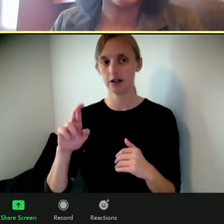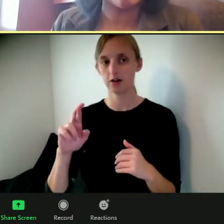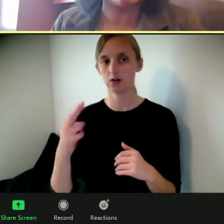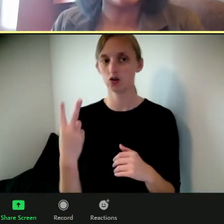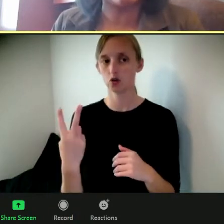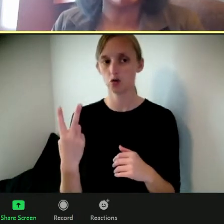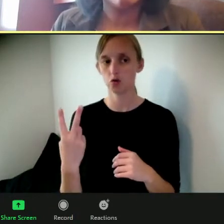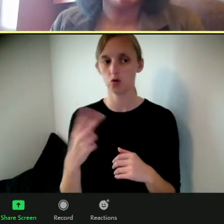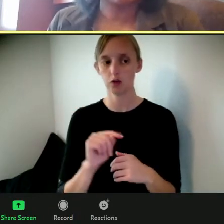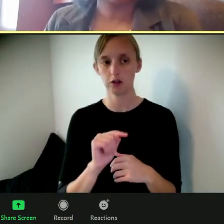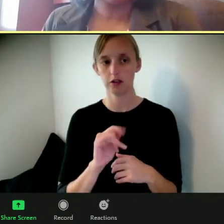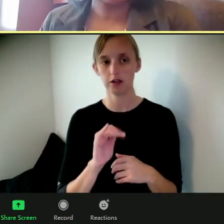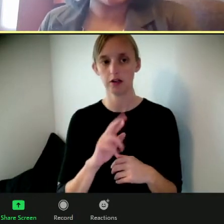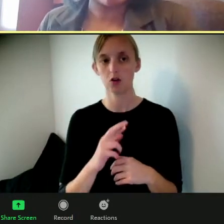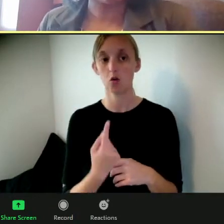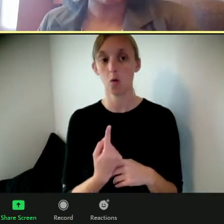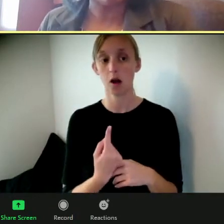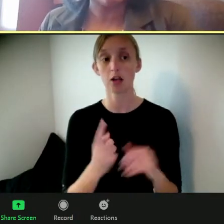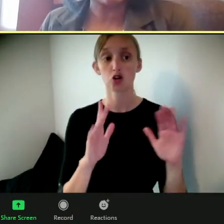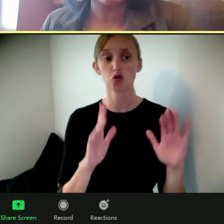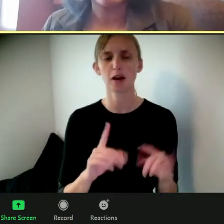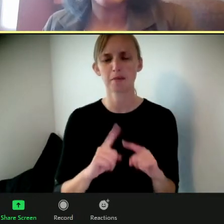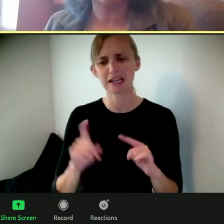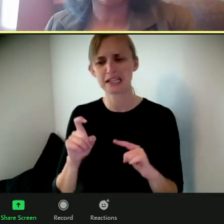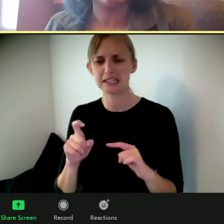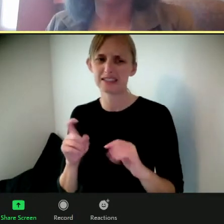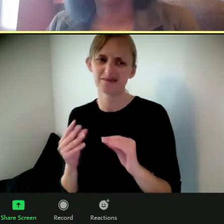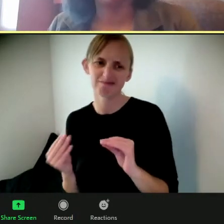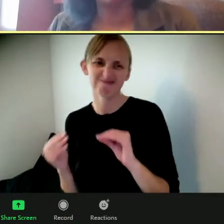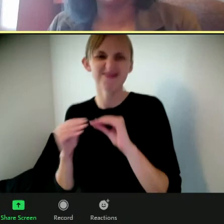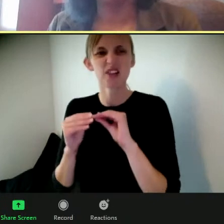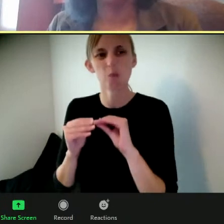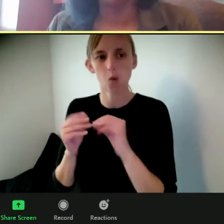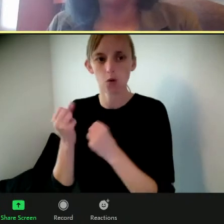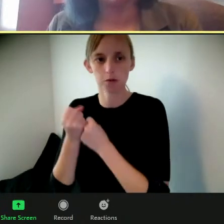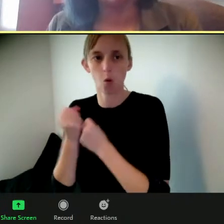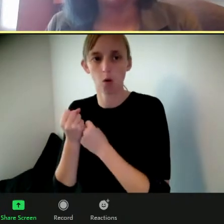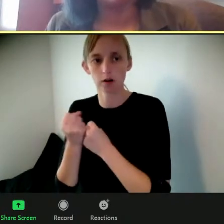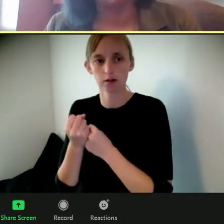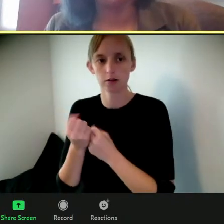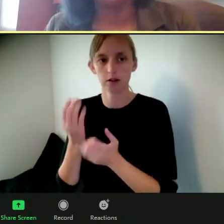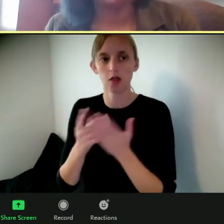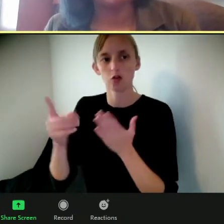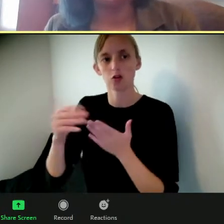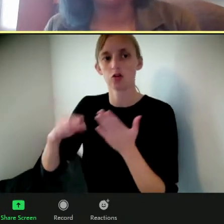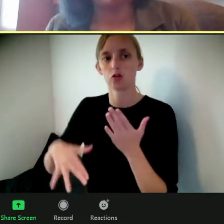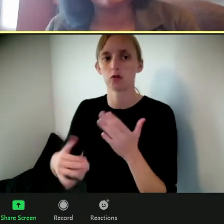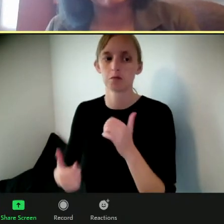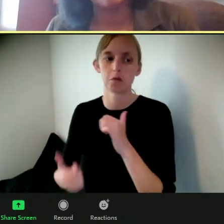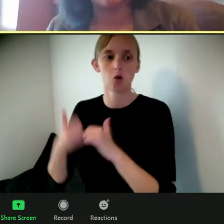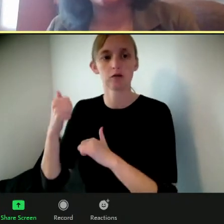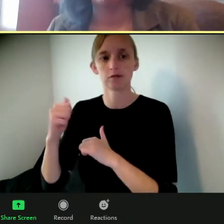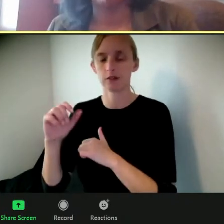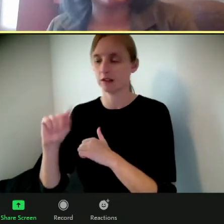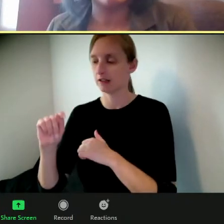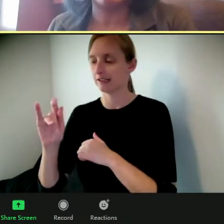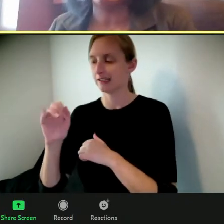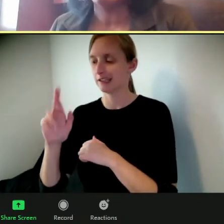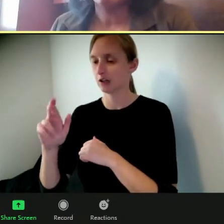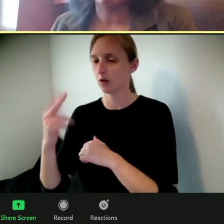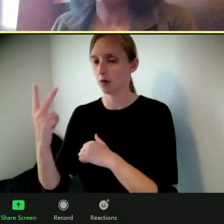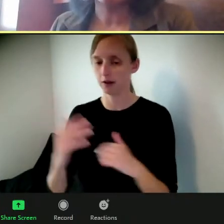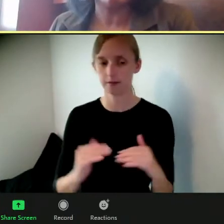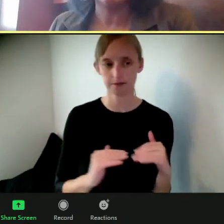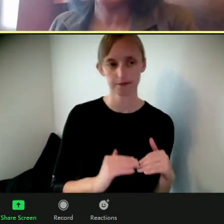tier one is great for them, but they need just a little bit more. And then our students that are the most intensive that we put in that tier three space where they really